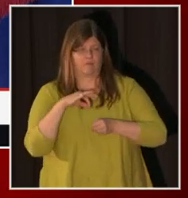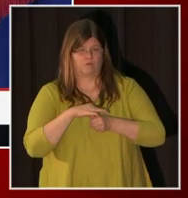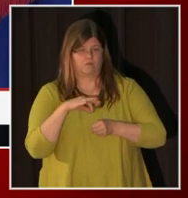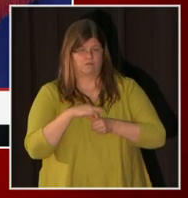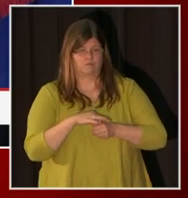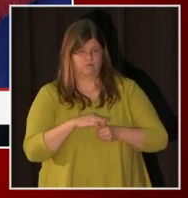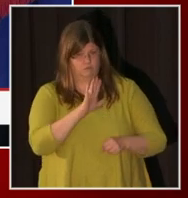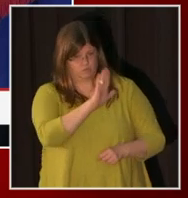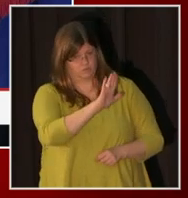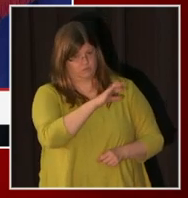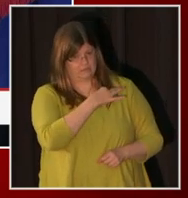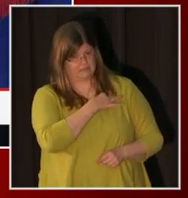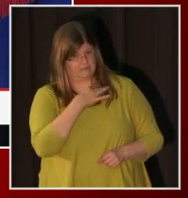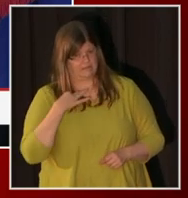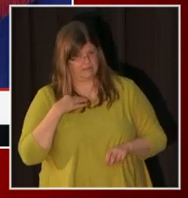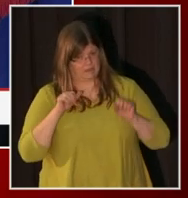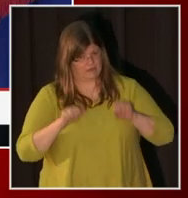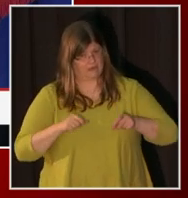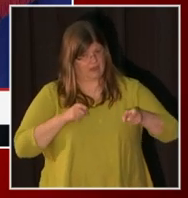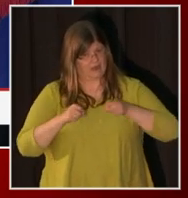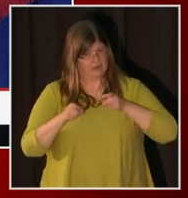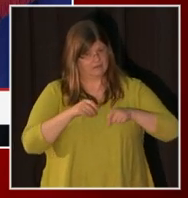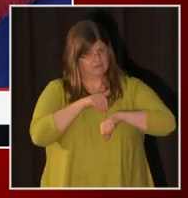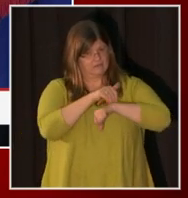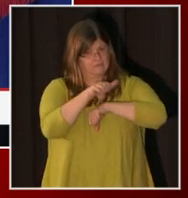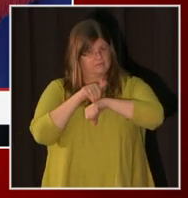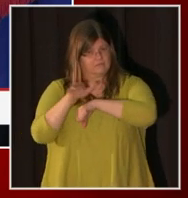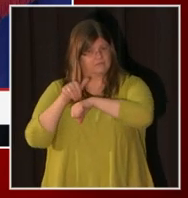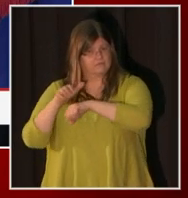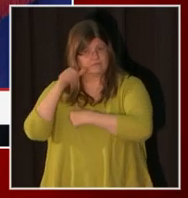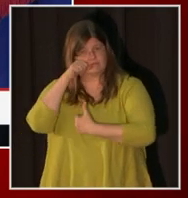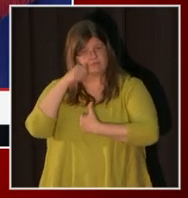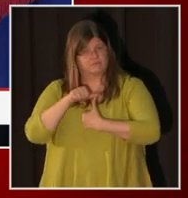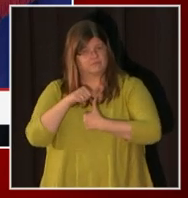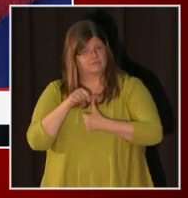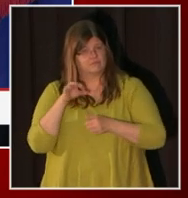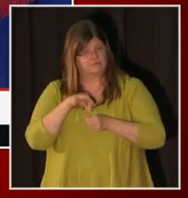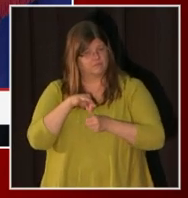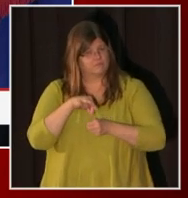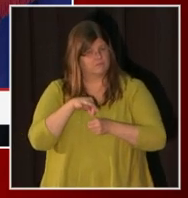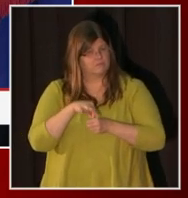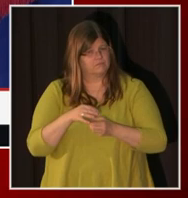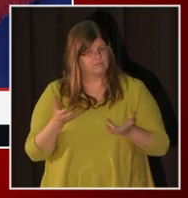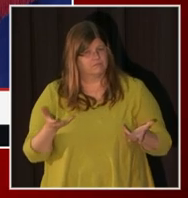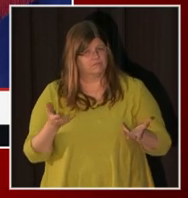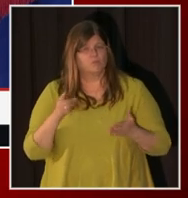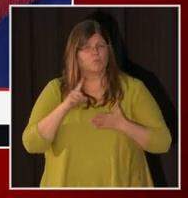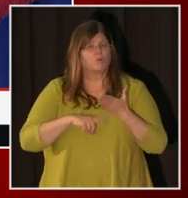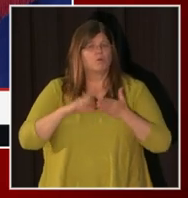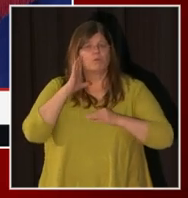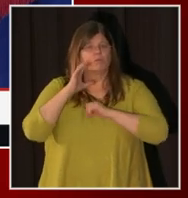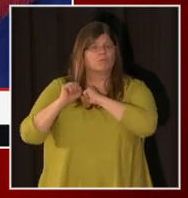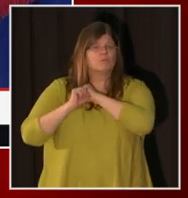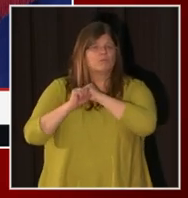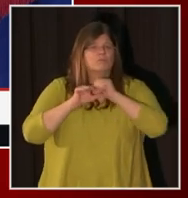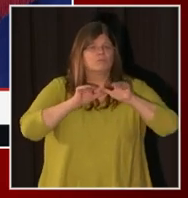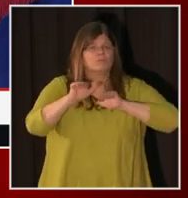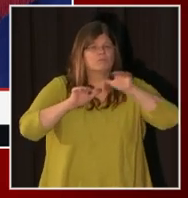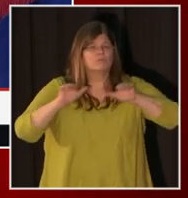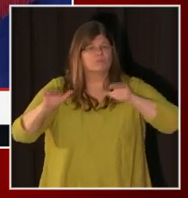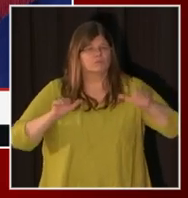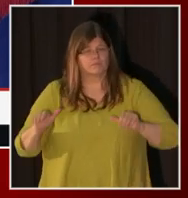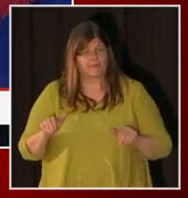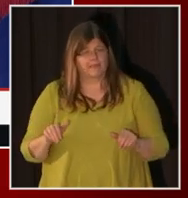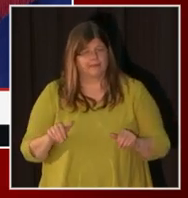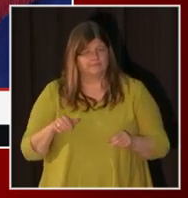election? And when will there be a sustained public service announcement campaign to educate voters on the complicated three-step